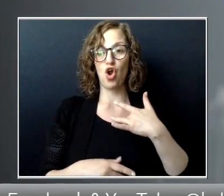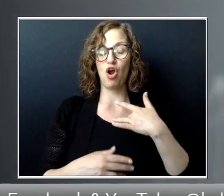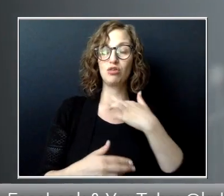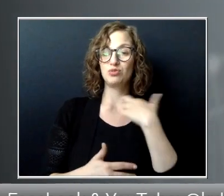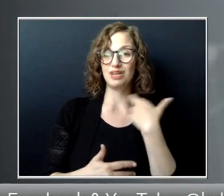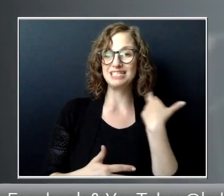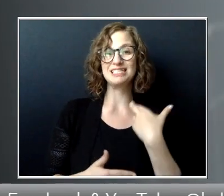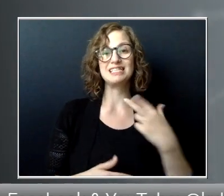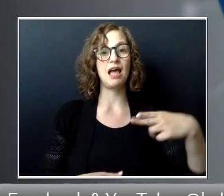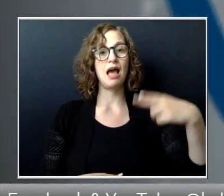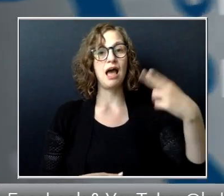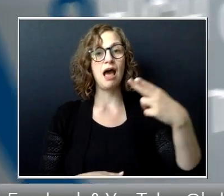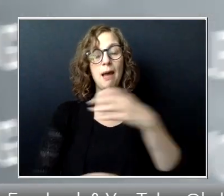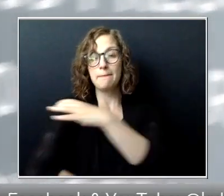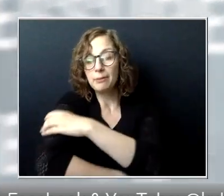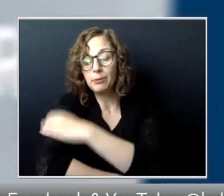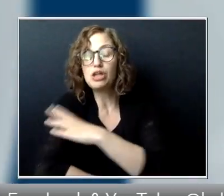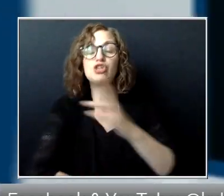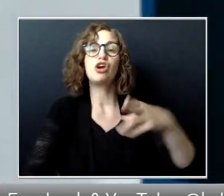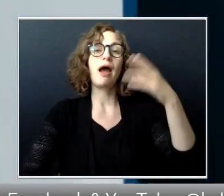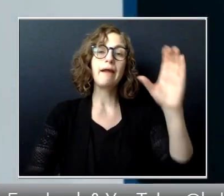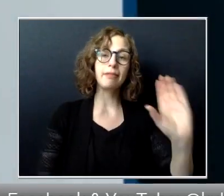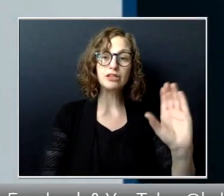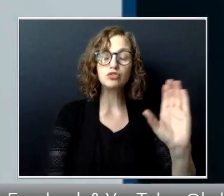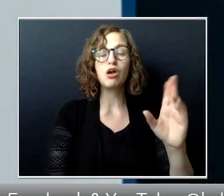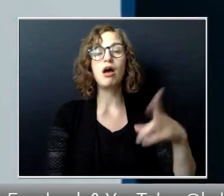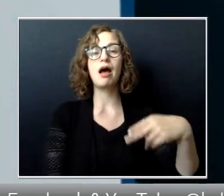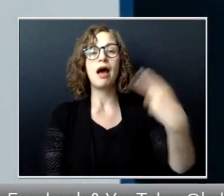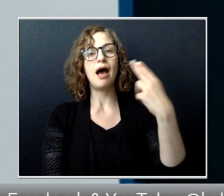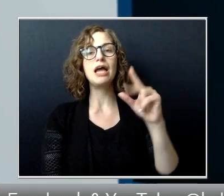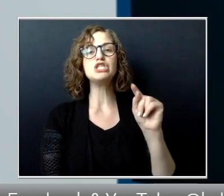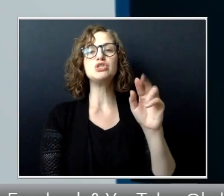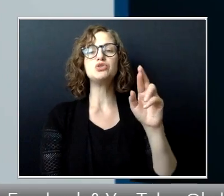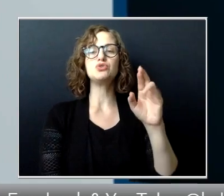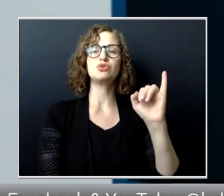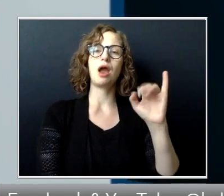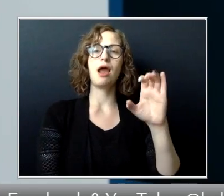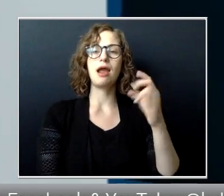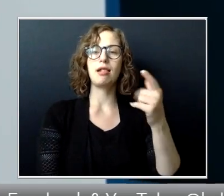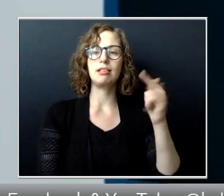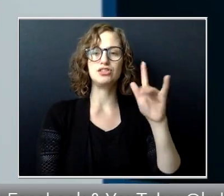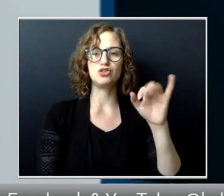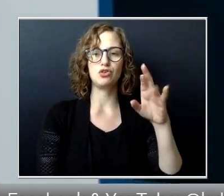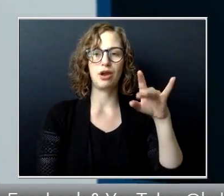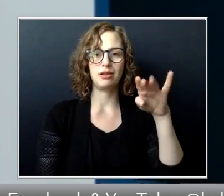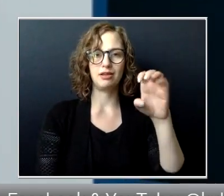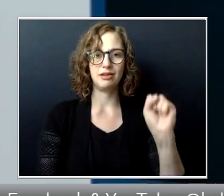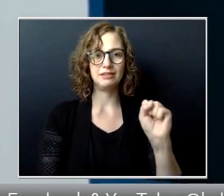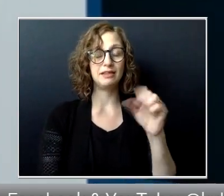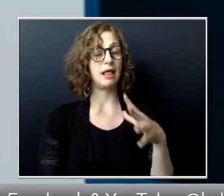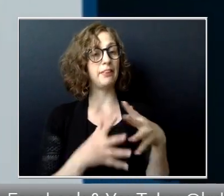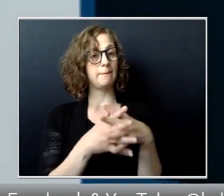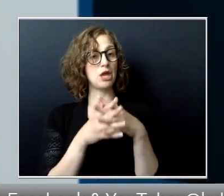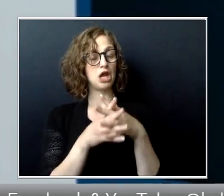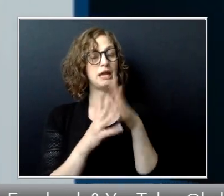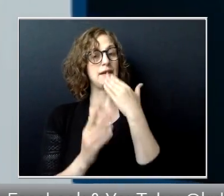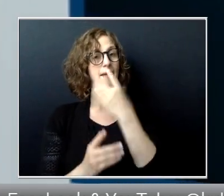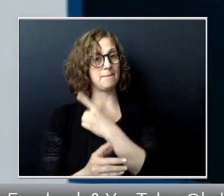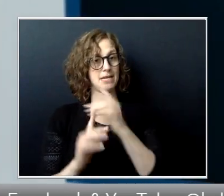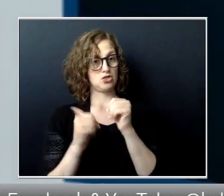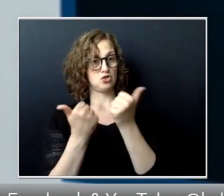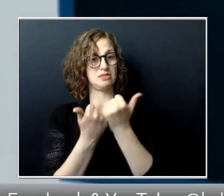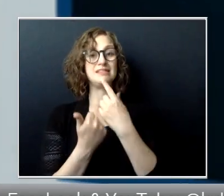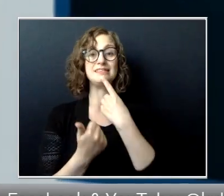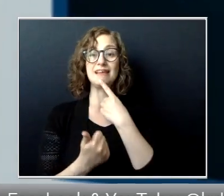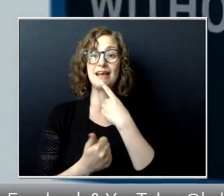high triglycerides. And the American Diabetes Association says adults with diabetes are twice as likely to have a